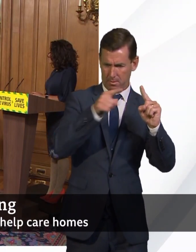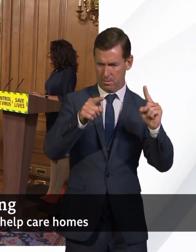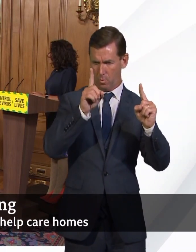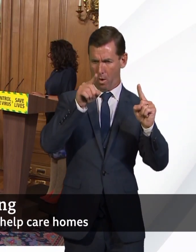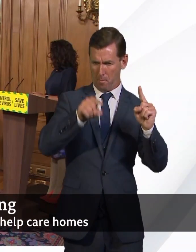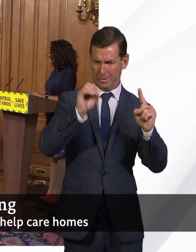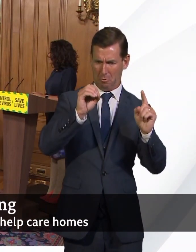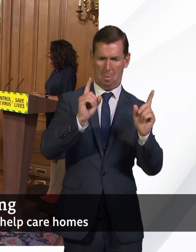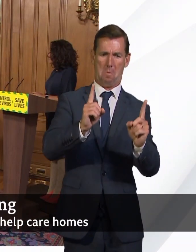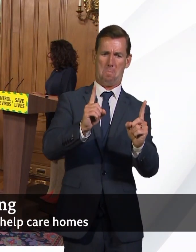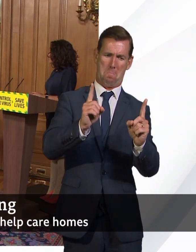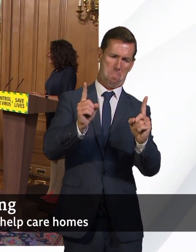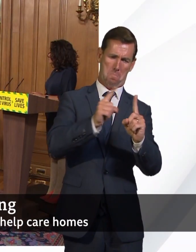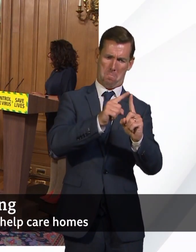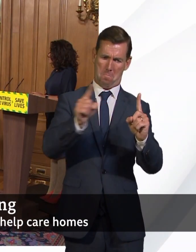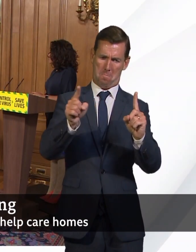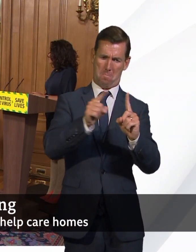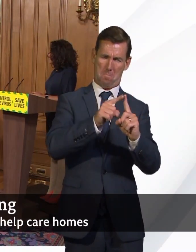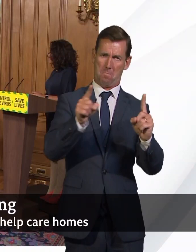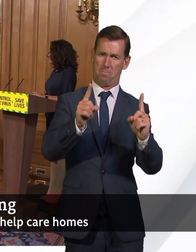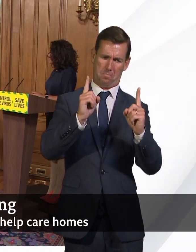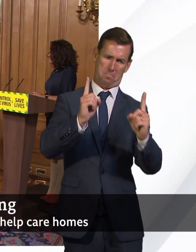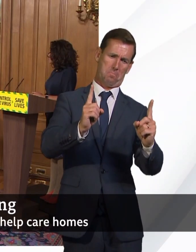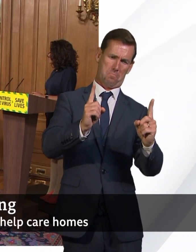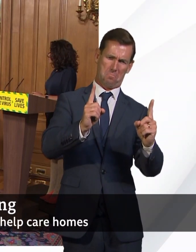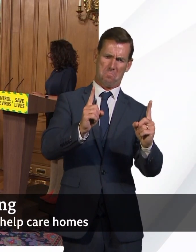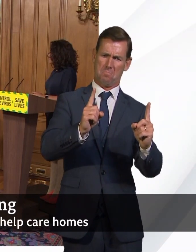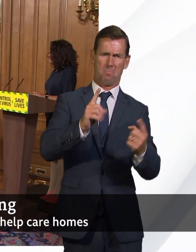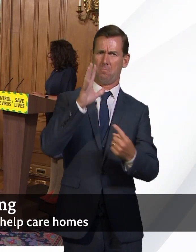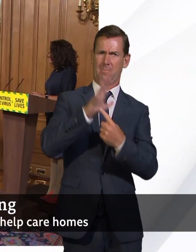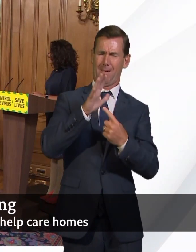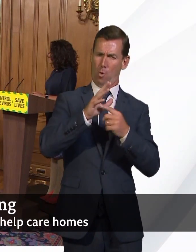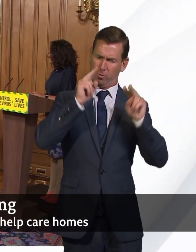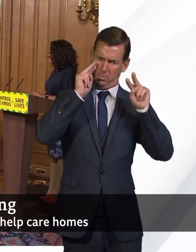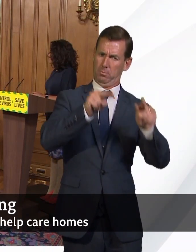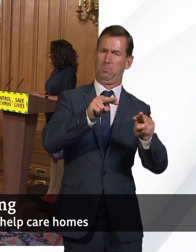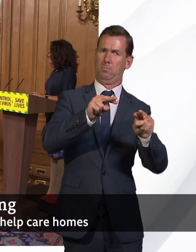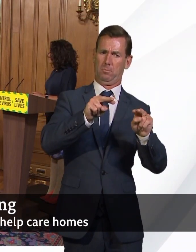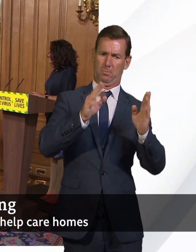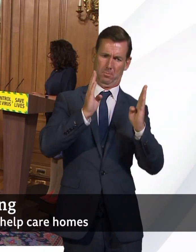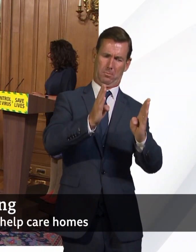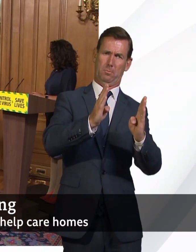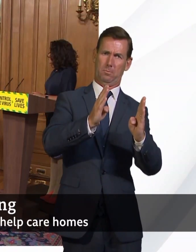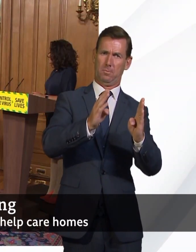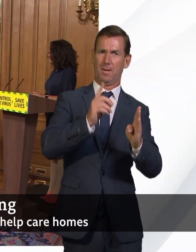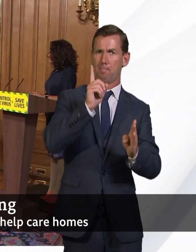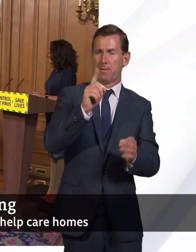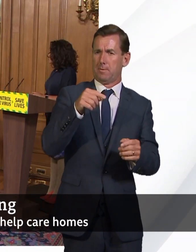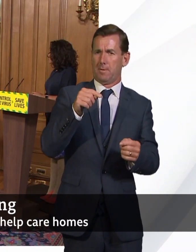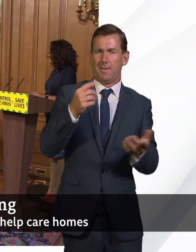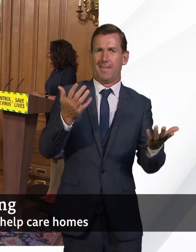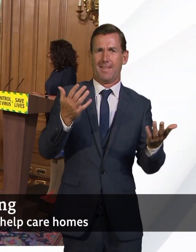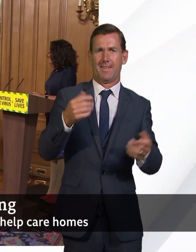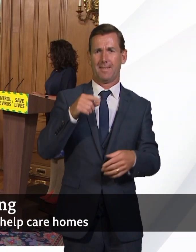that we think R could be is very important to look at. But overall,